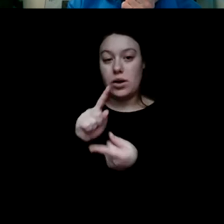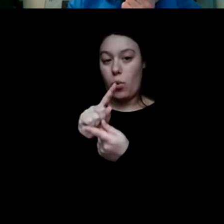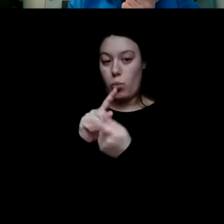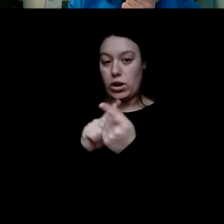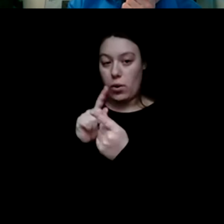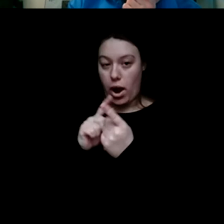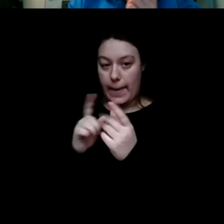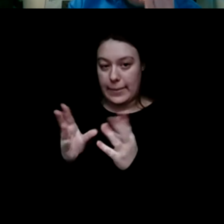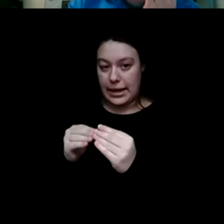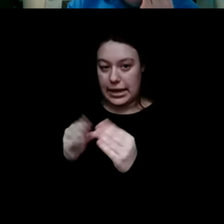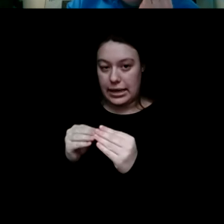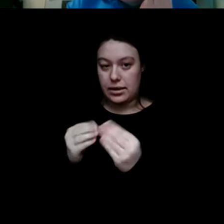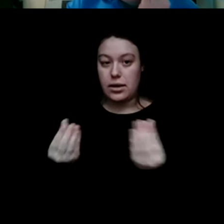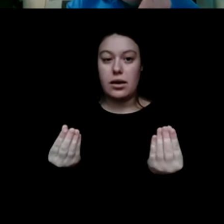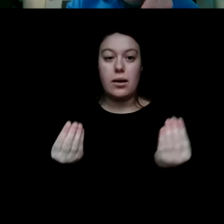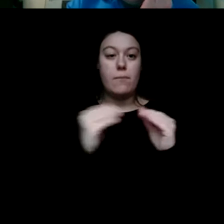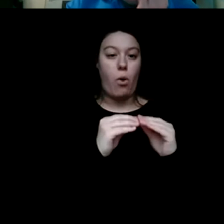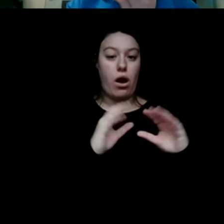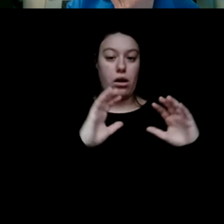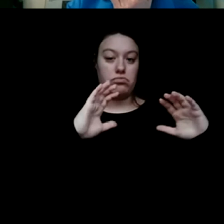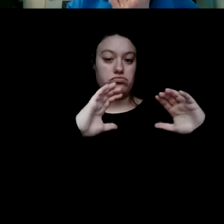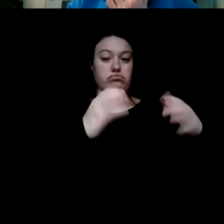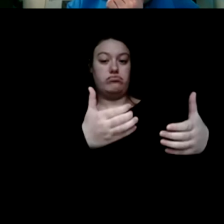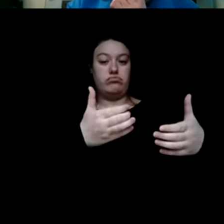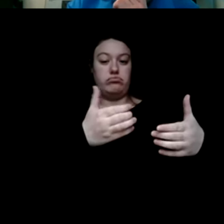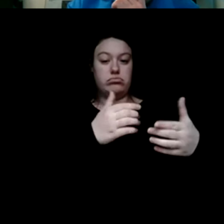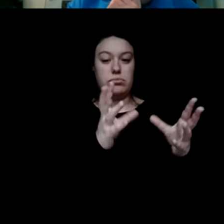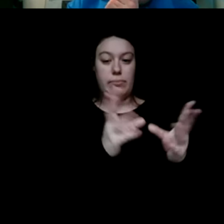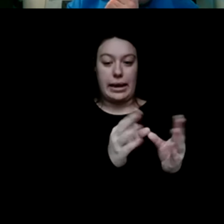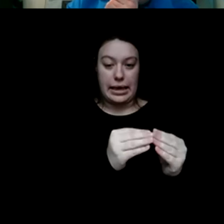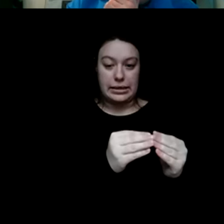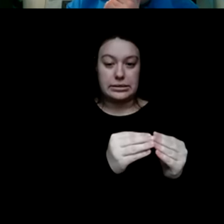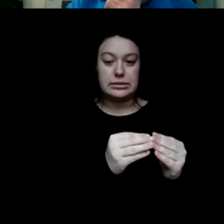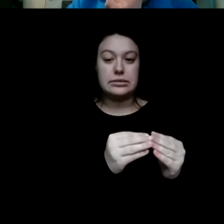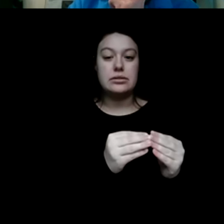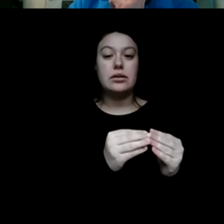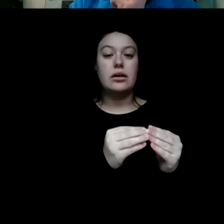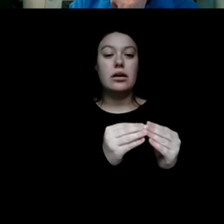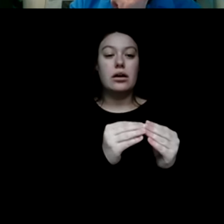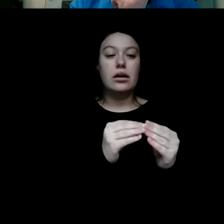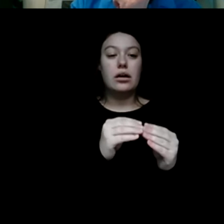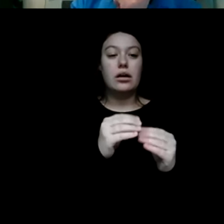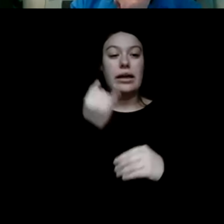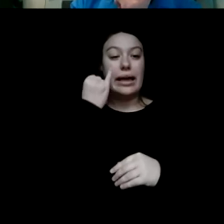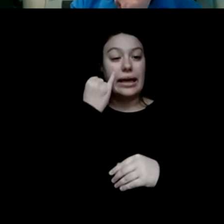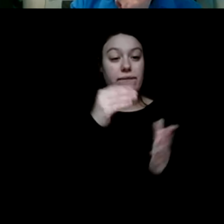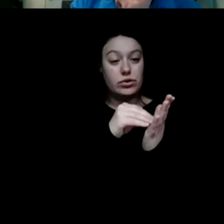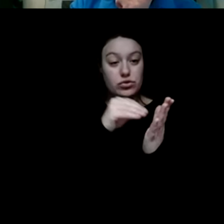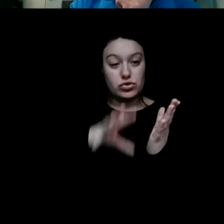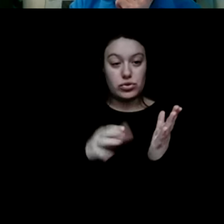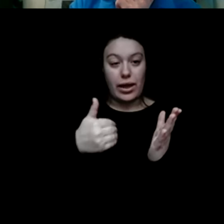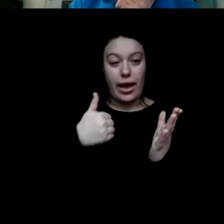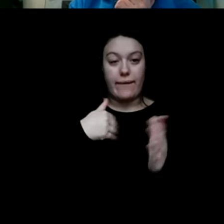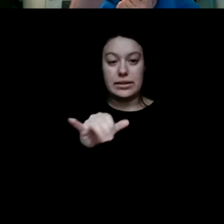meetings around projects that are where the students are associated on a similar task within a research goal,